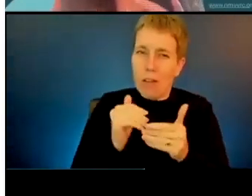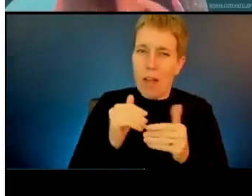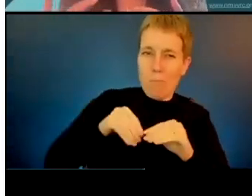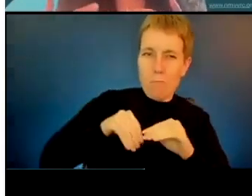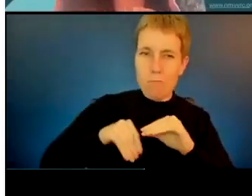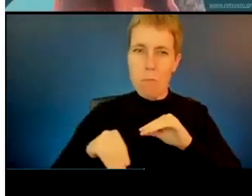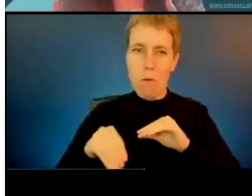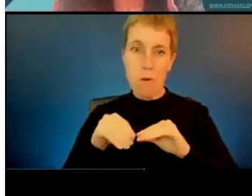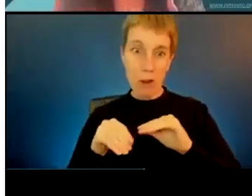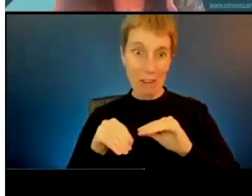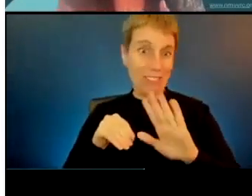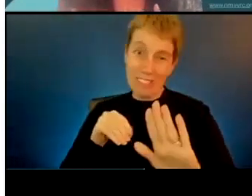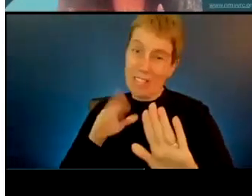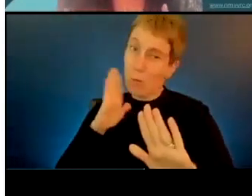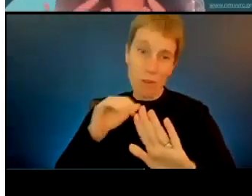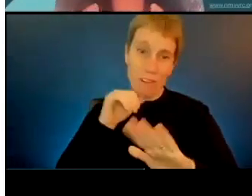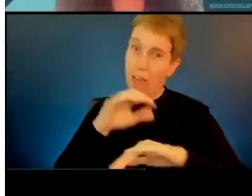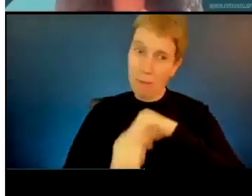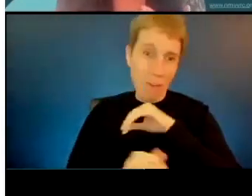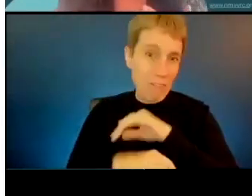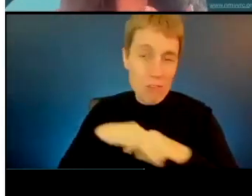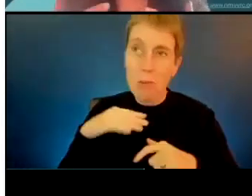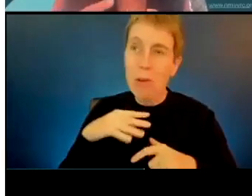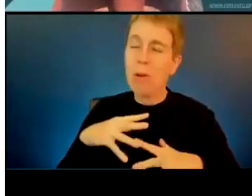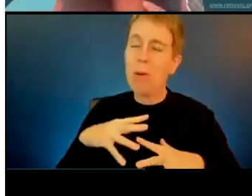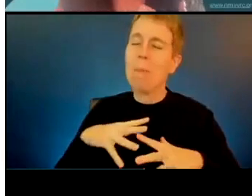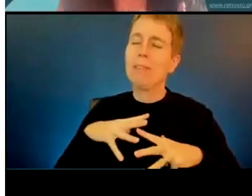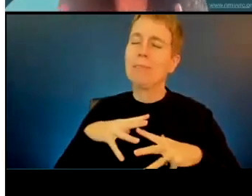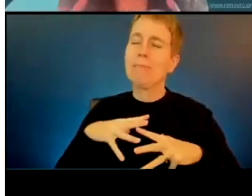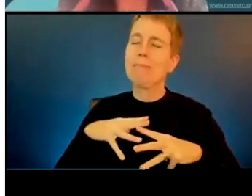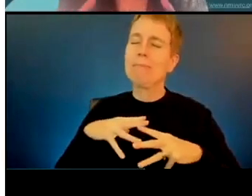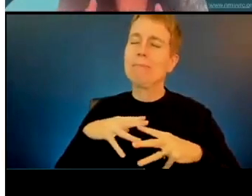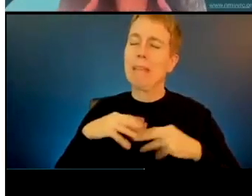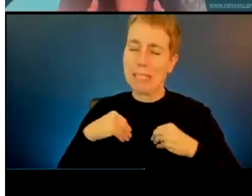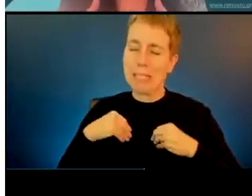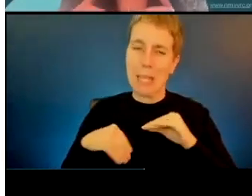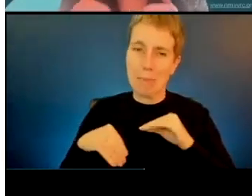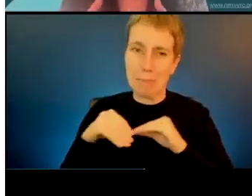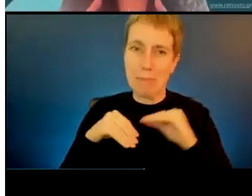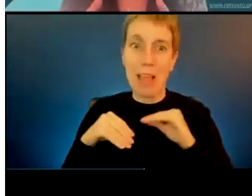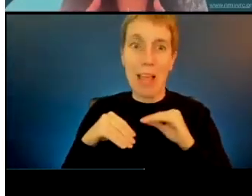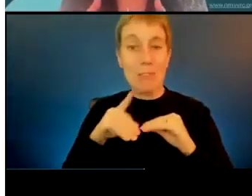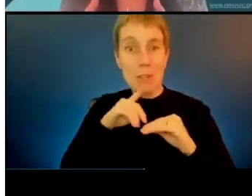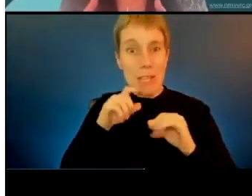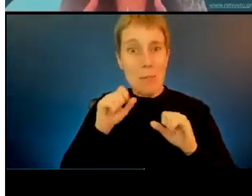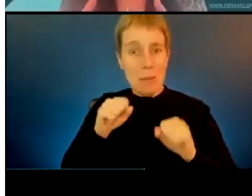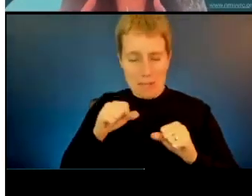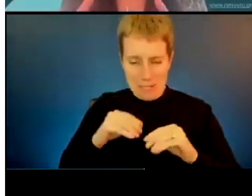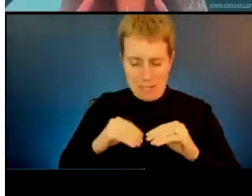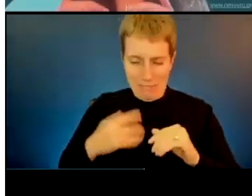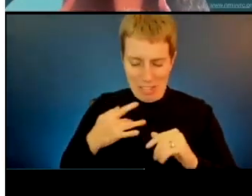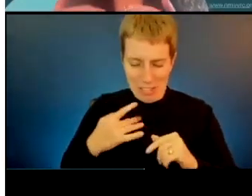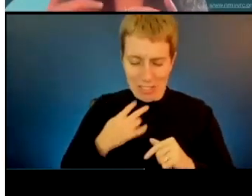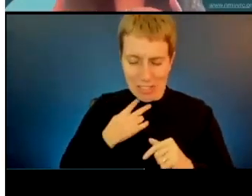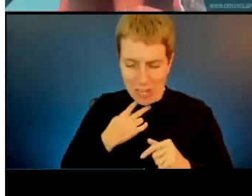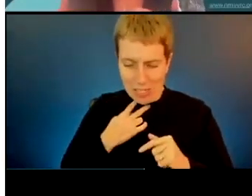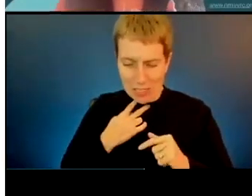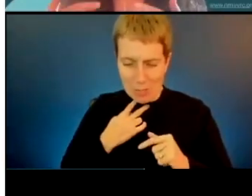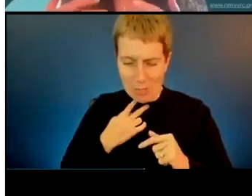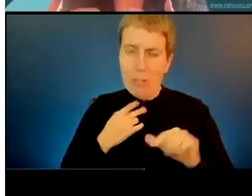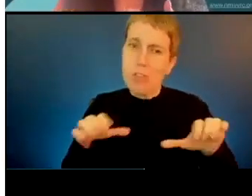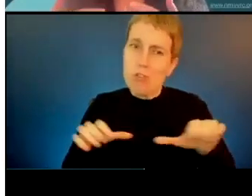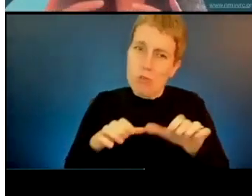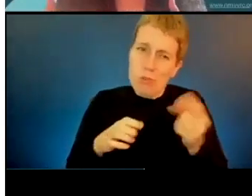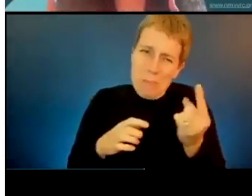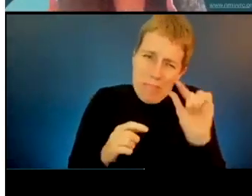movement and being okay with that. And maybe celebrate the wins of that movement as you're feeling stuck to the ground. And then maybe you